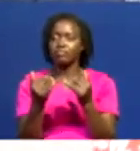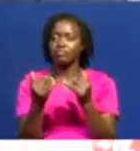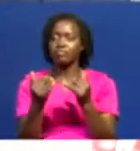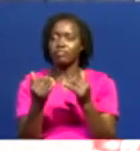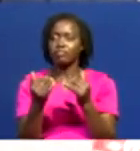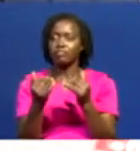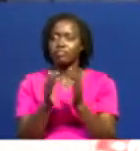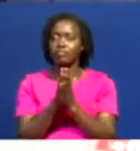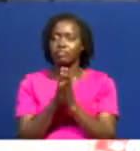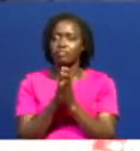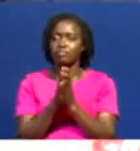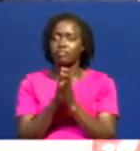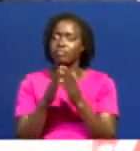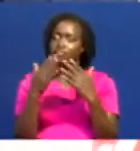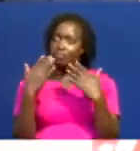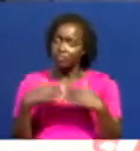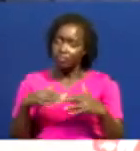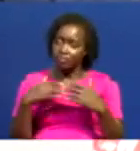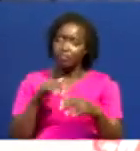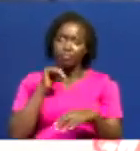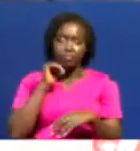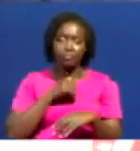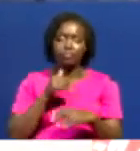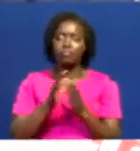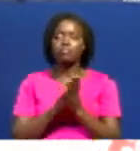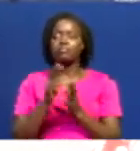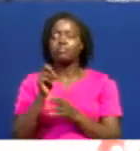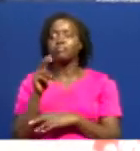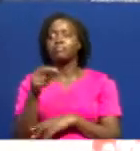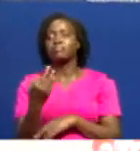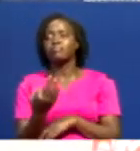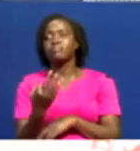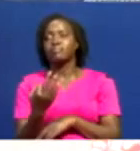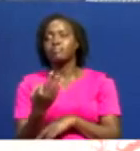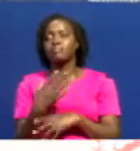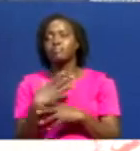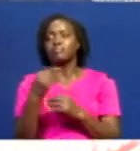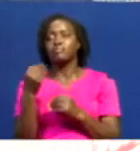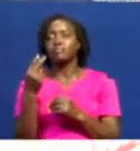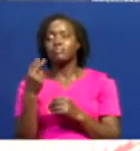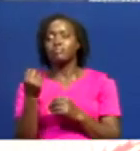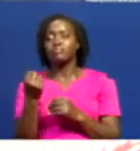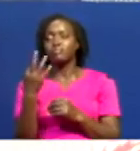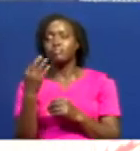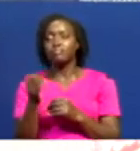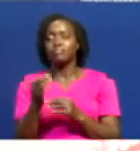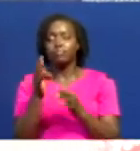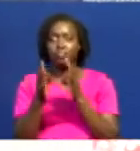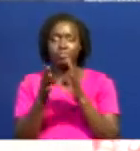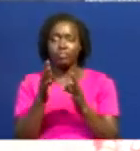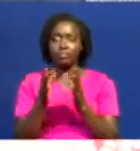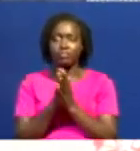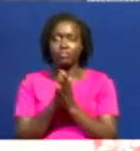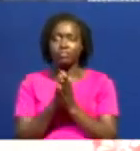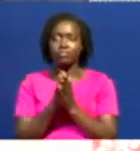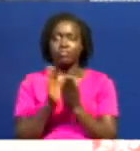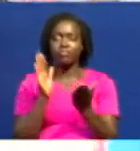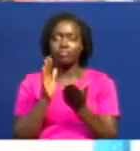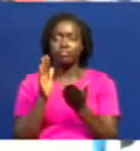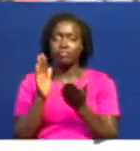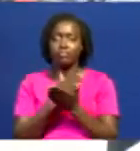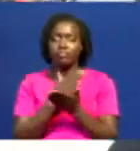is exceptionally impressive. So we are now in 2023, we are going to 2030 soon, and there's so much we can